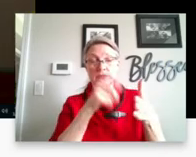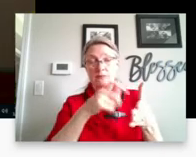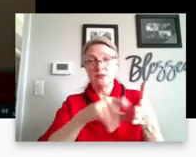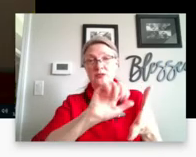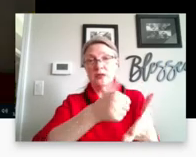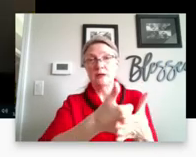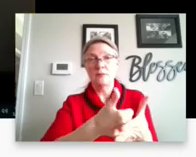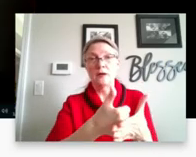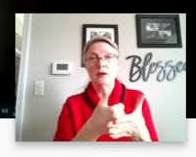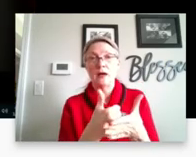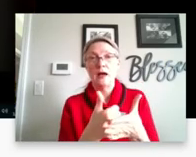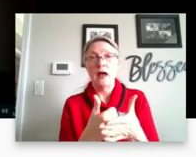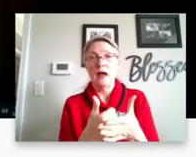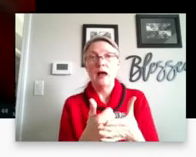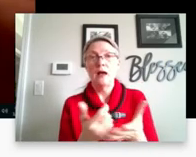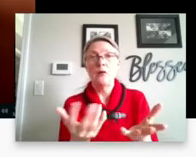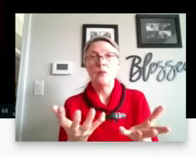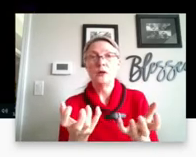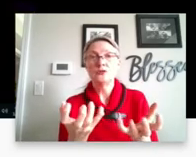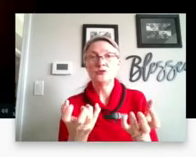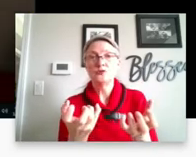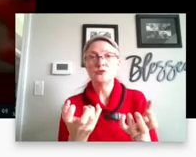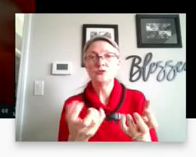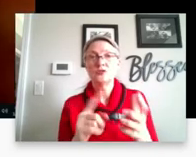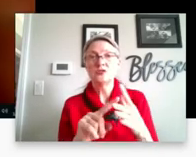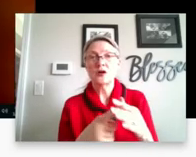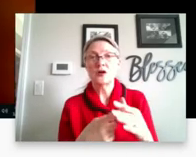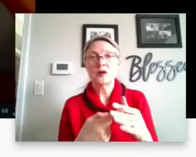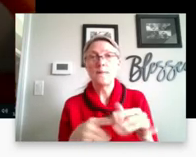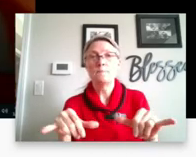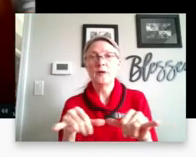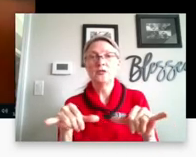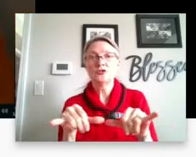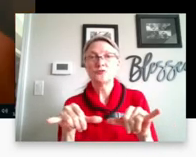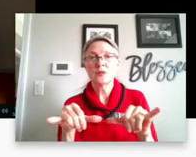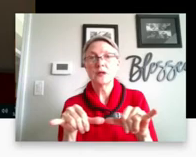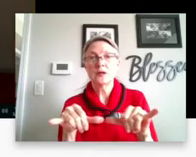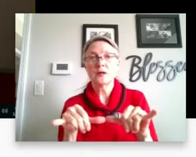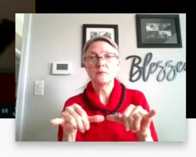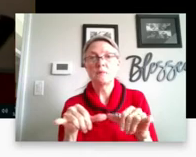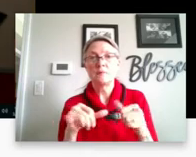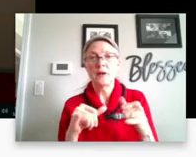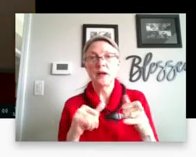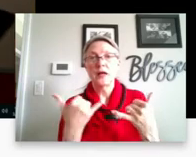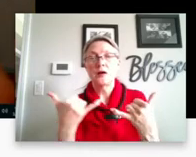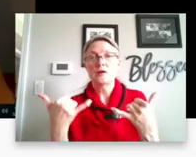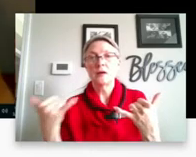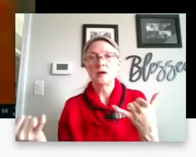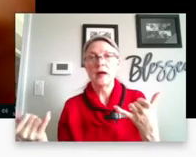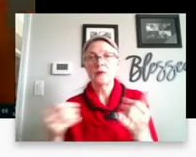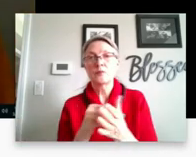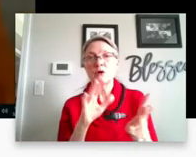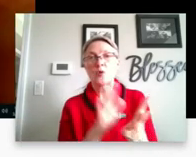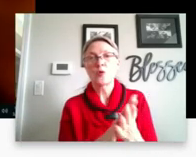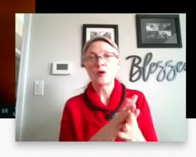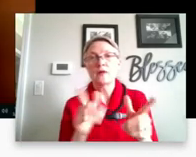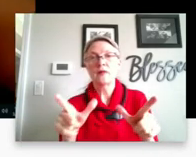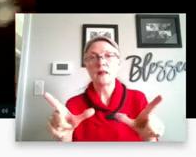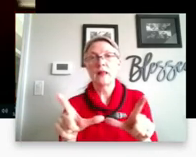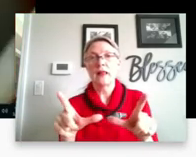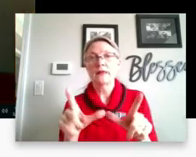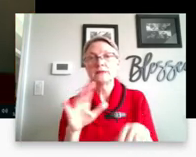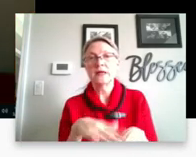up, I'm now going to actually start measuring my pieces of yarn and then recording the lengths on my table.